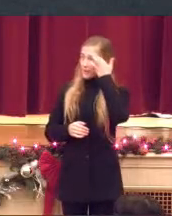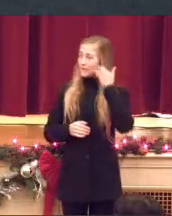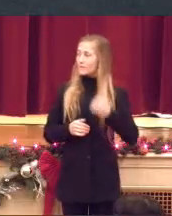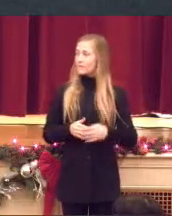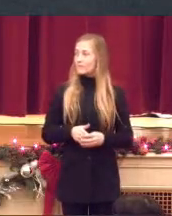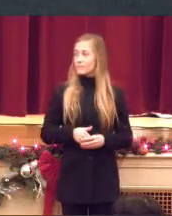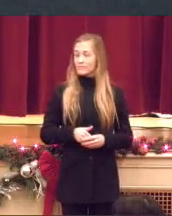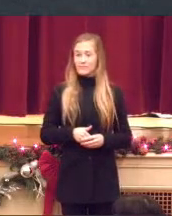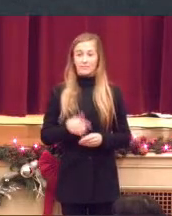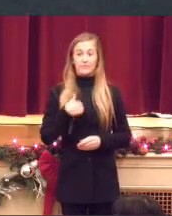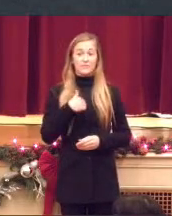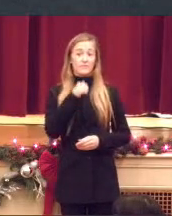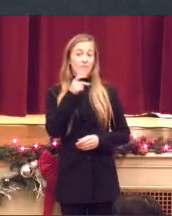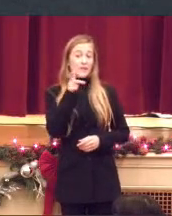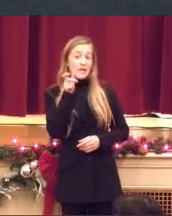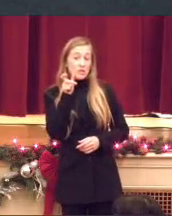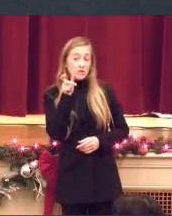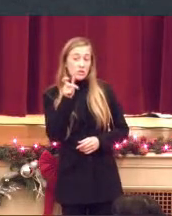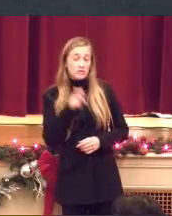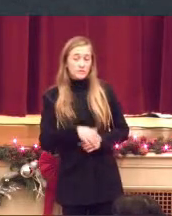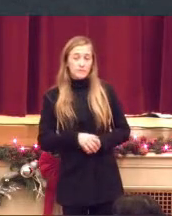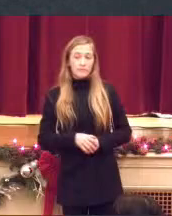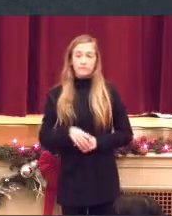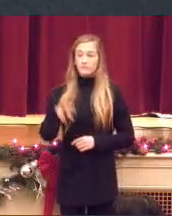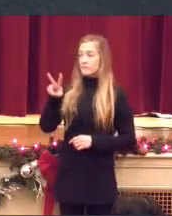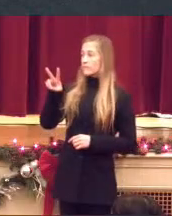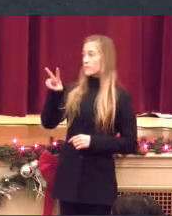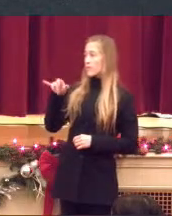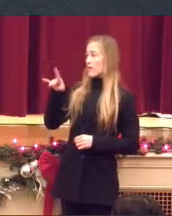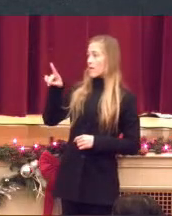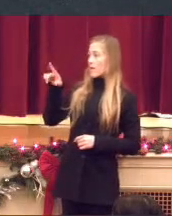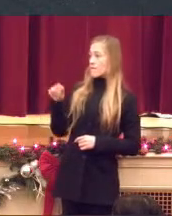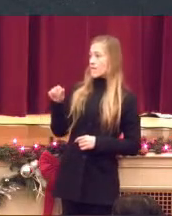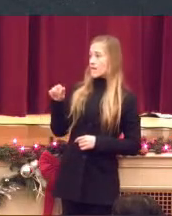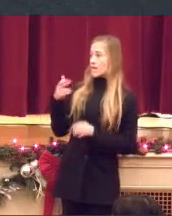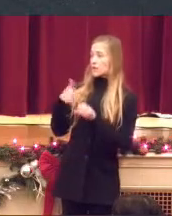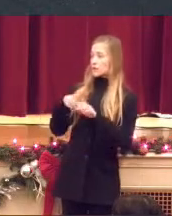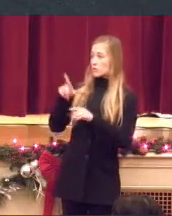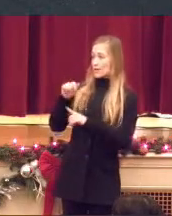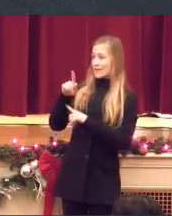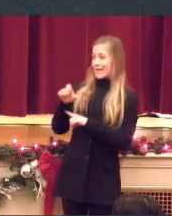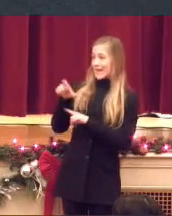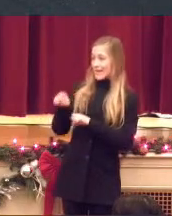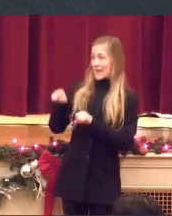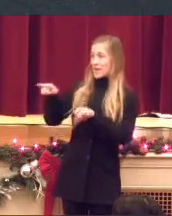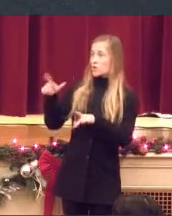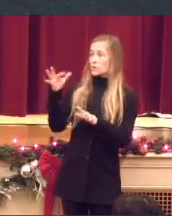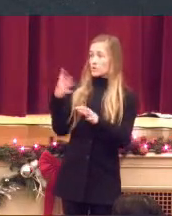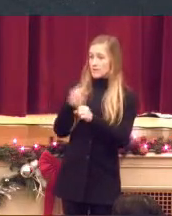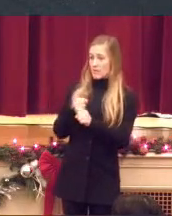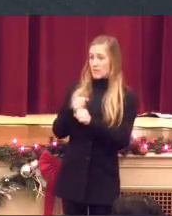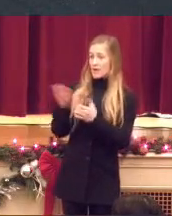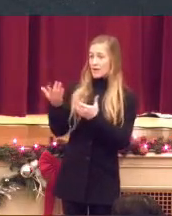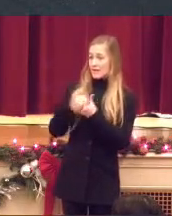I'm sorry, I didn't hear the... Veda tuned in late and was wondering if you could summarize what the collaborative is.